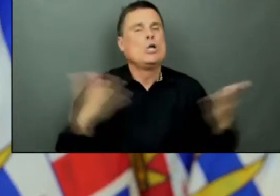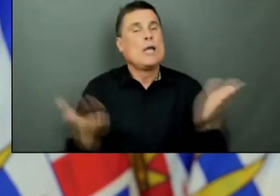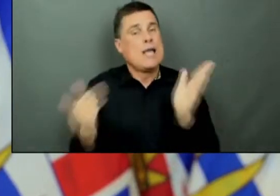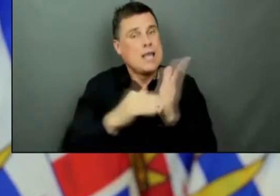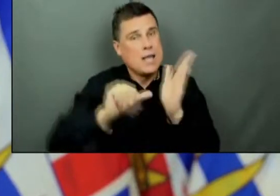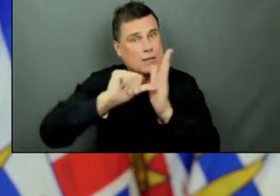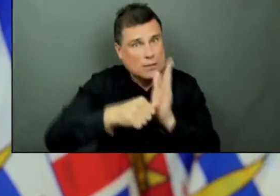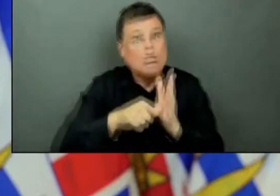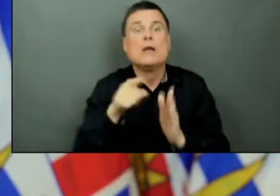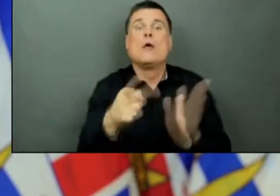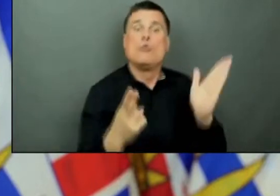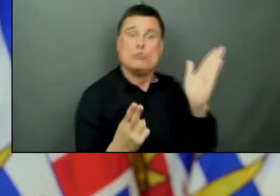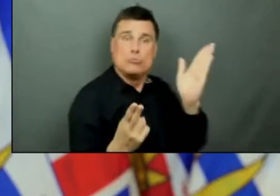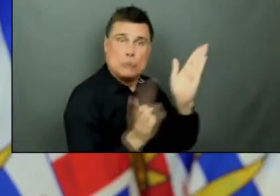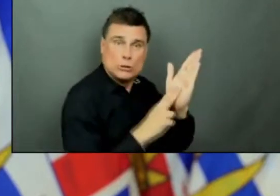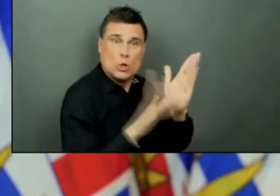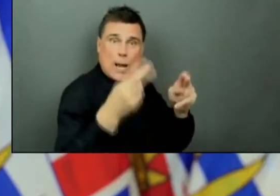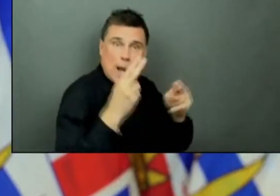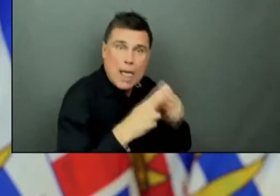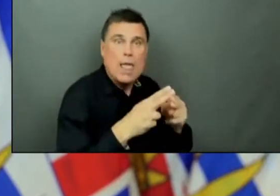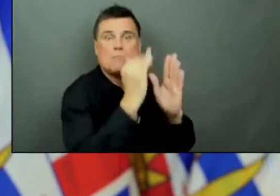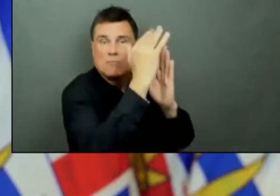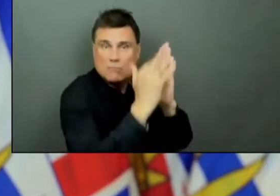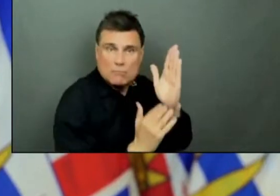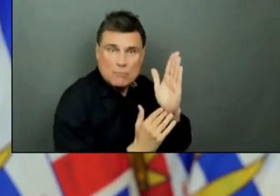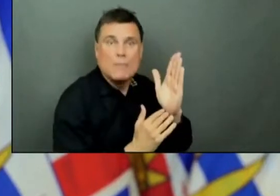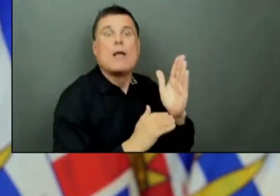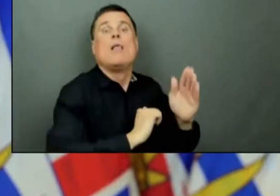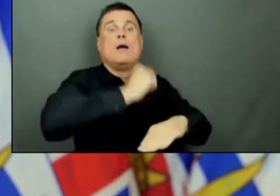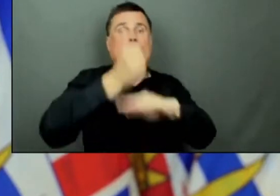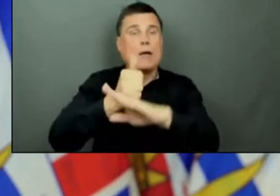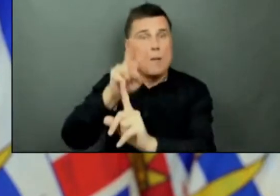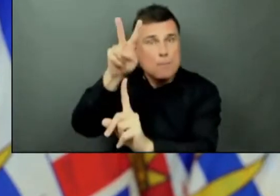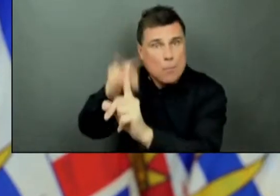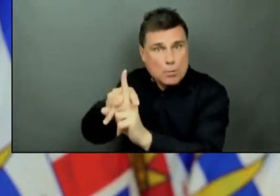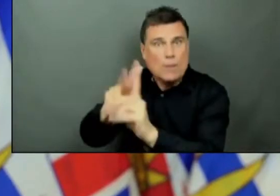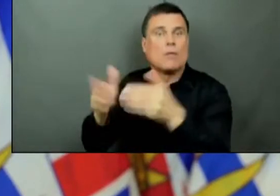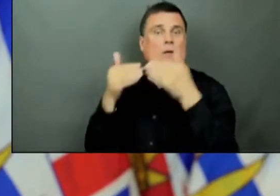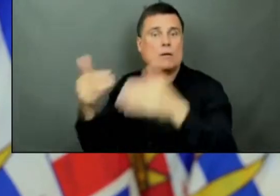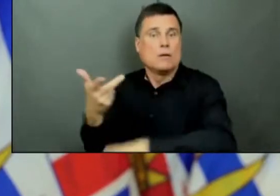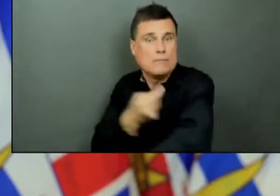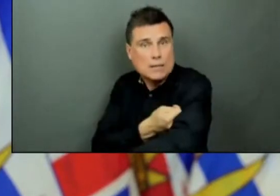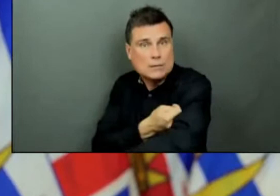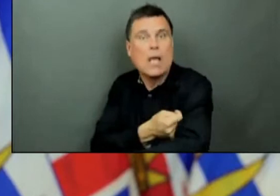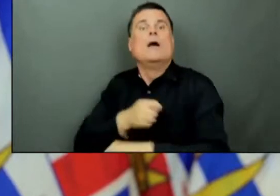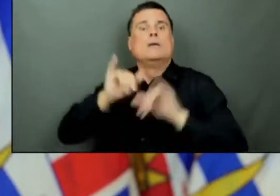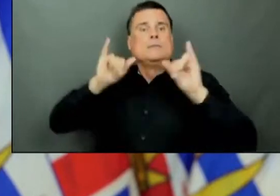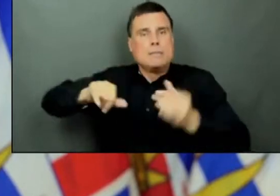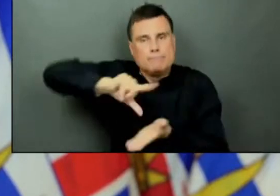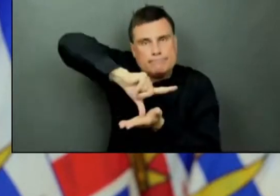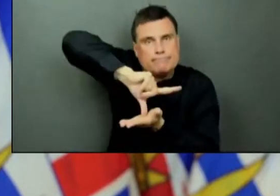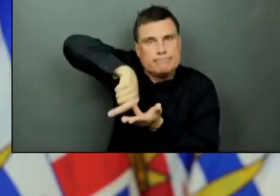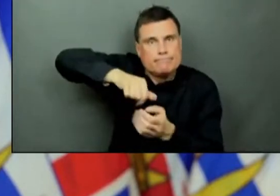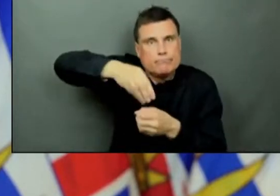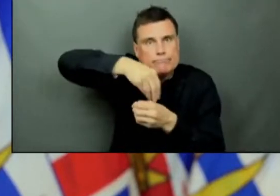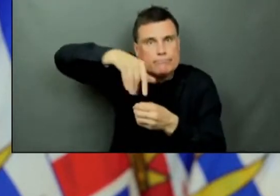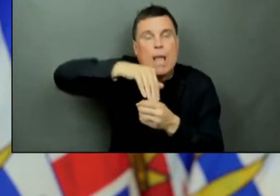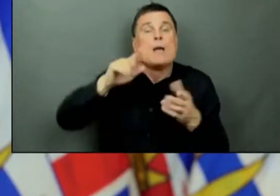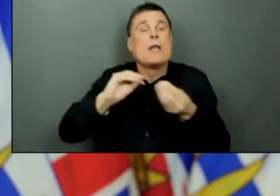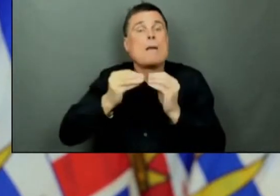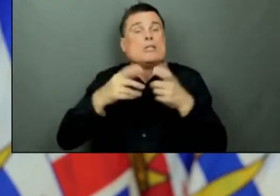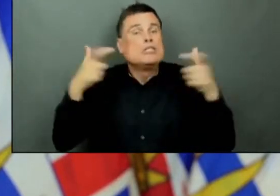small, and staying local. We are all one step closer to the end of this pandemic. I wish everybody